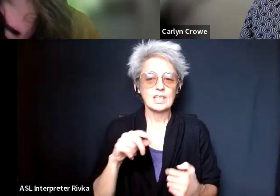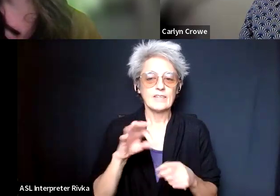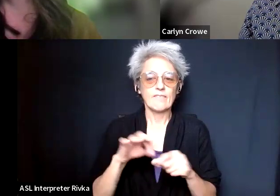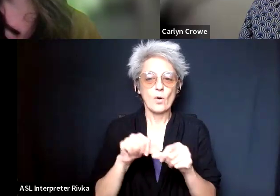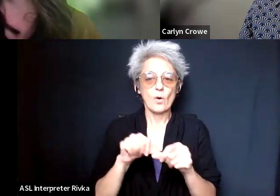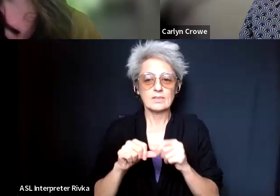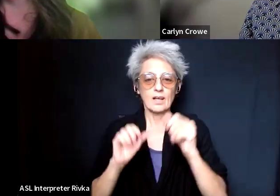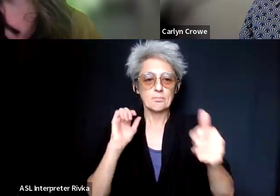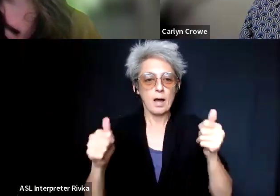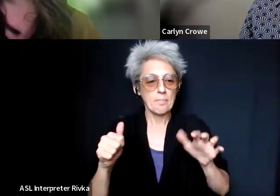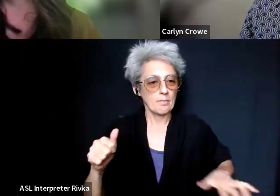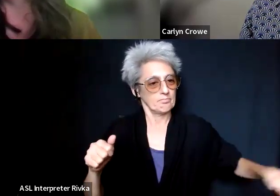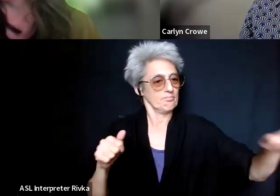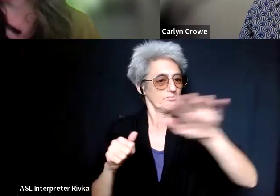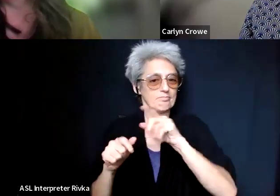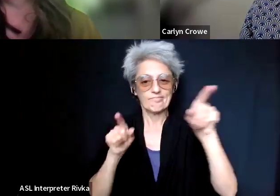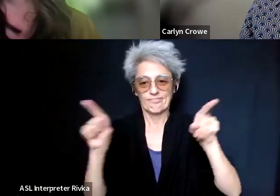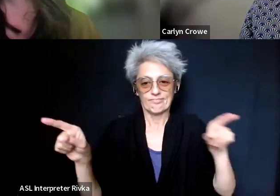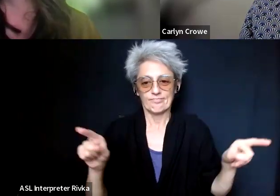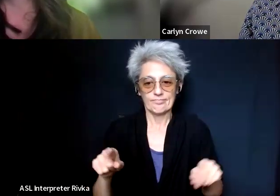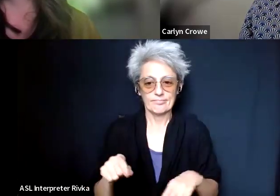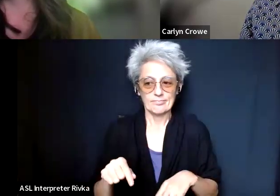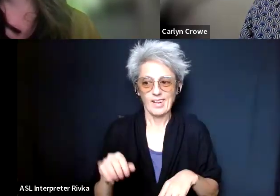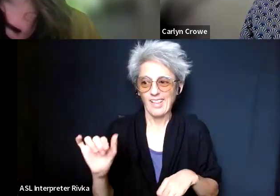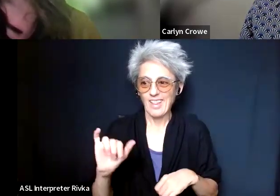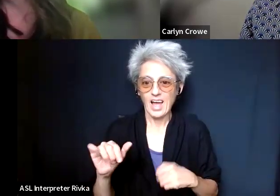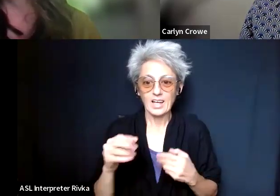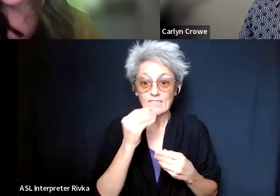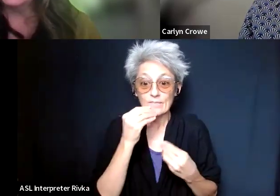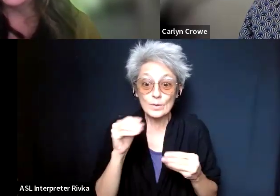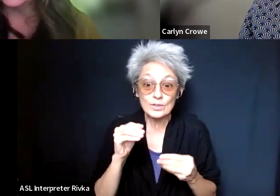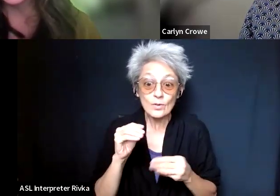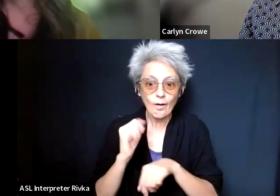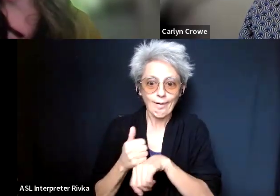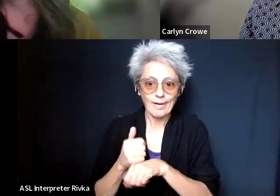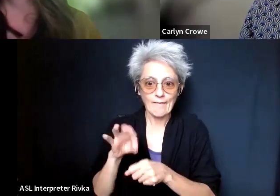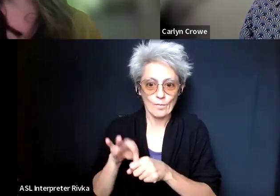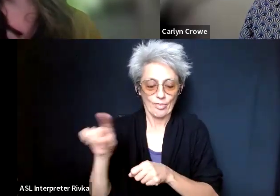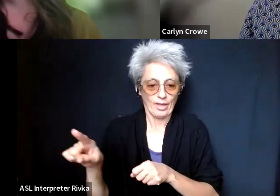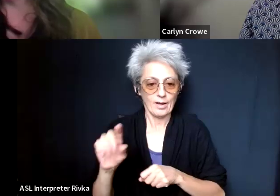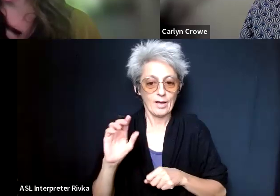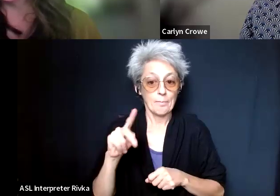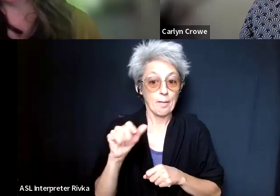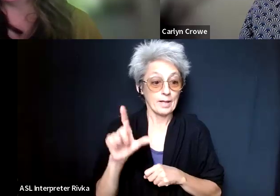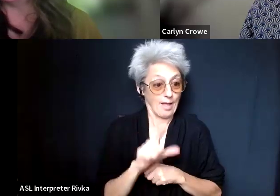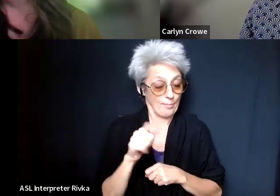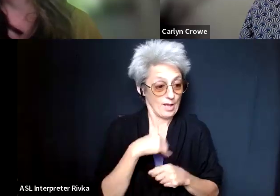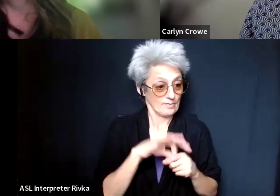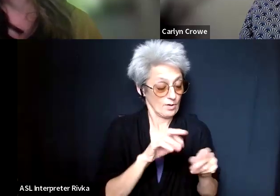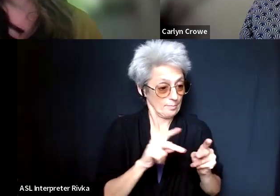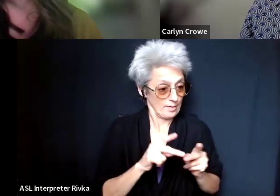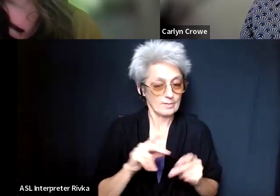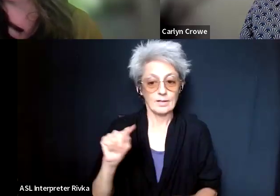in places like, I've heard, grocery stores. I know our public library has one. Sometimes it's in a town